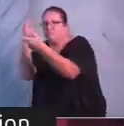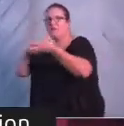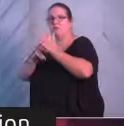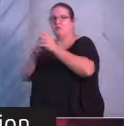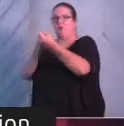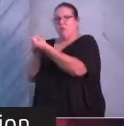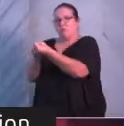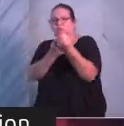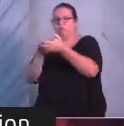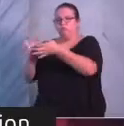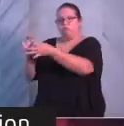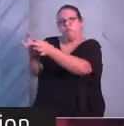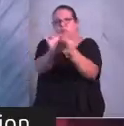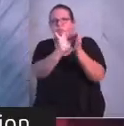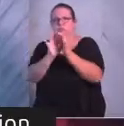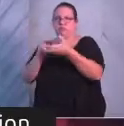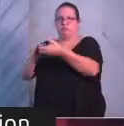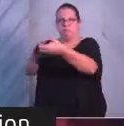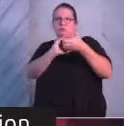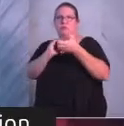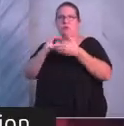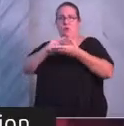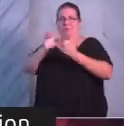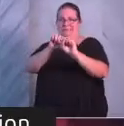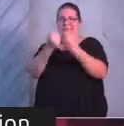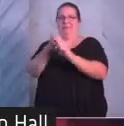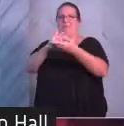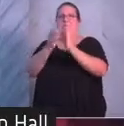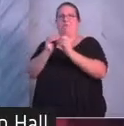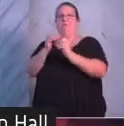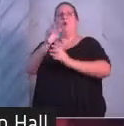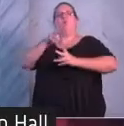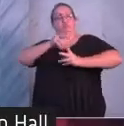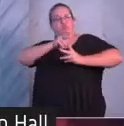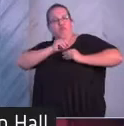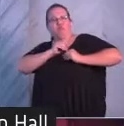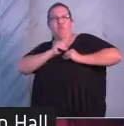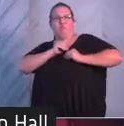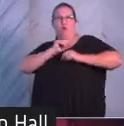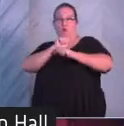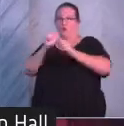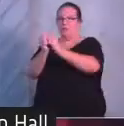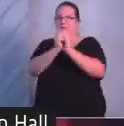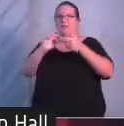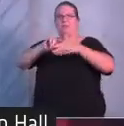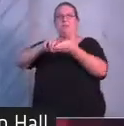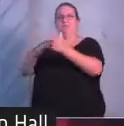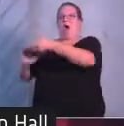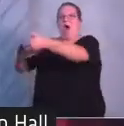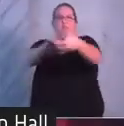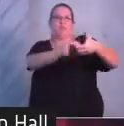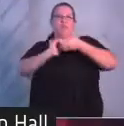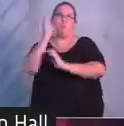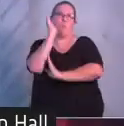solidarity amongst Canadians to move towards a tolerant society where collective action leads towards collaboration. To support